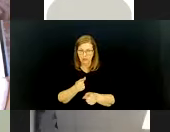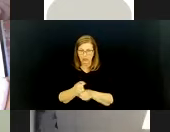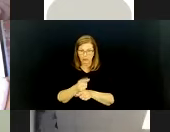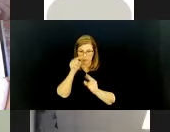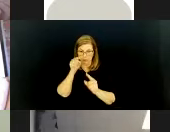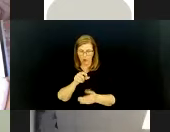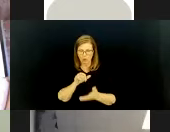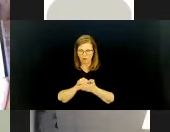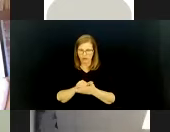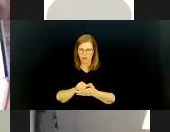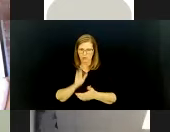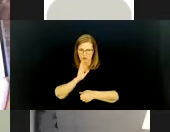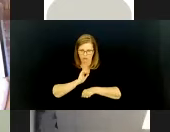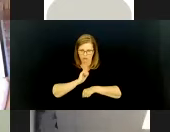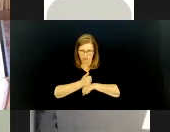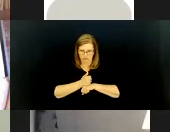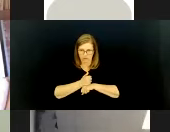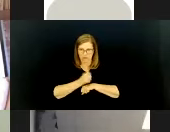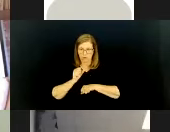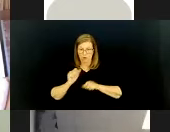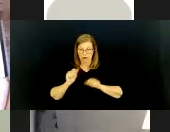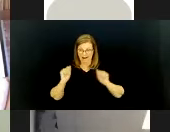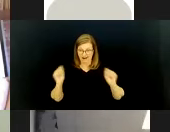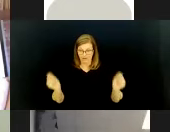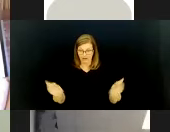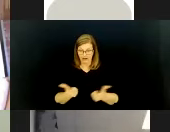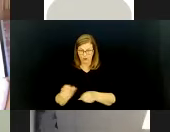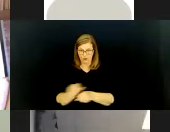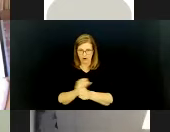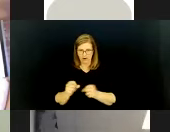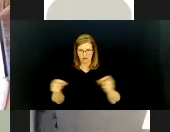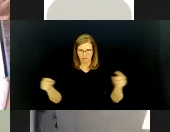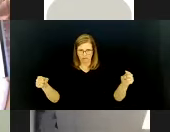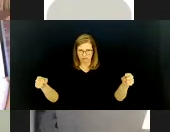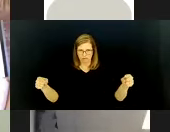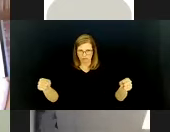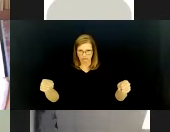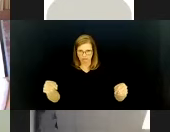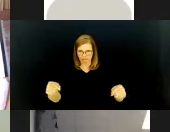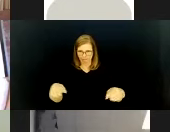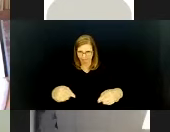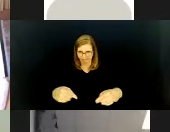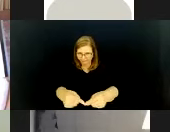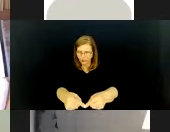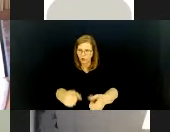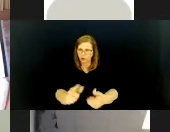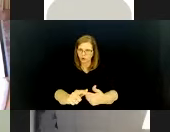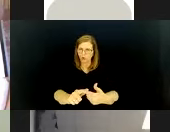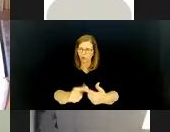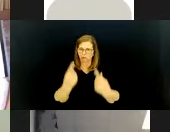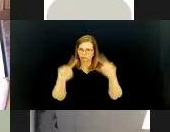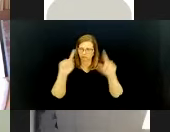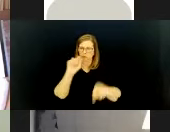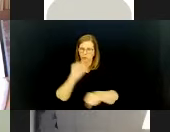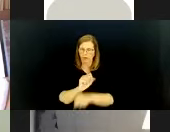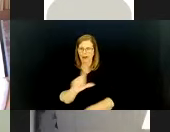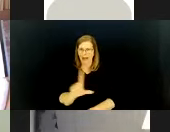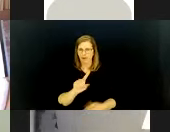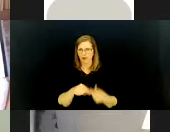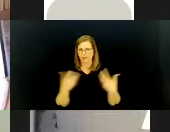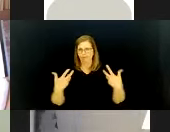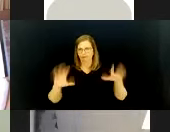going to have. And so everybody is working on the same page to get Selena to work at a library when she graduates